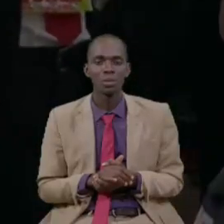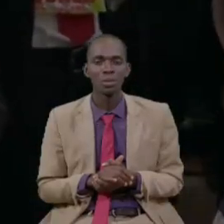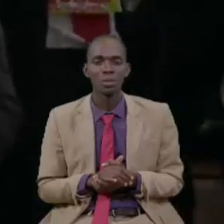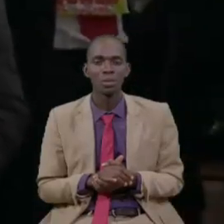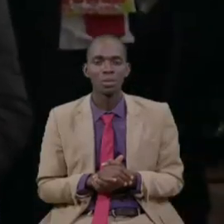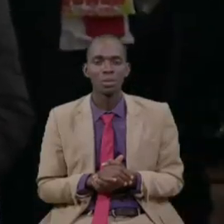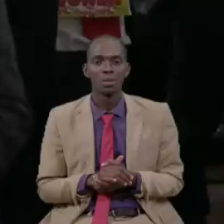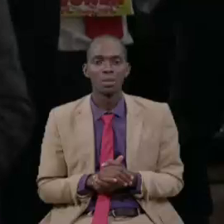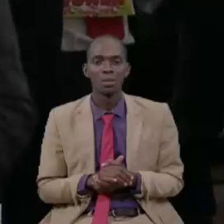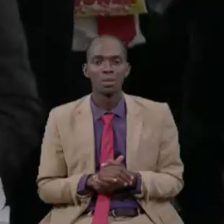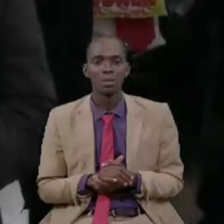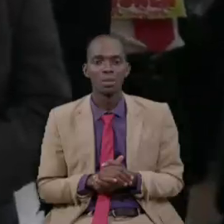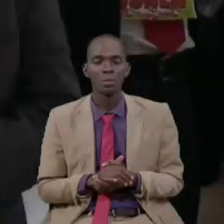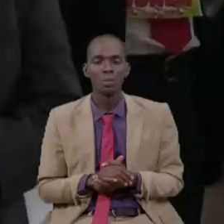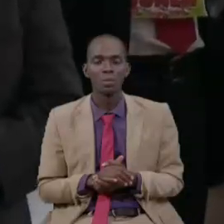Nourish them.